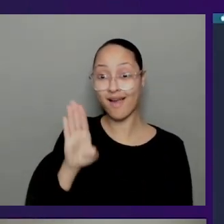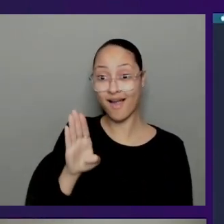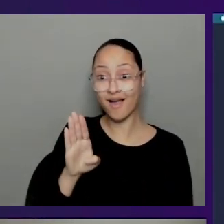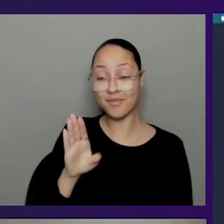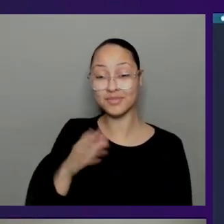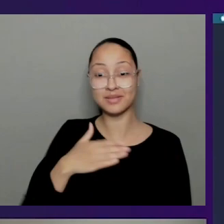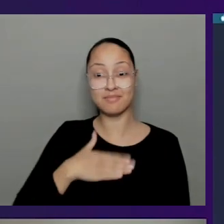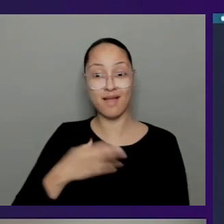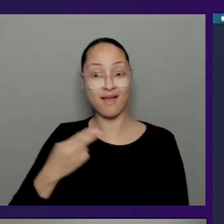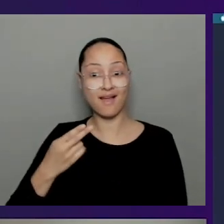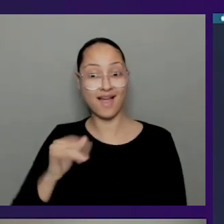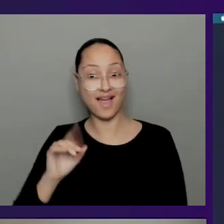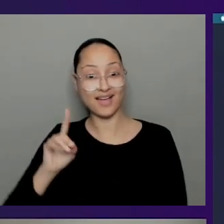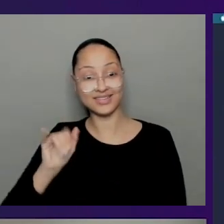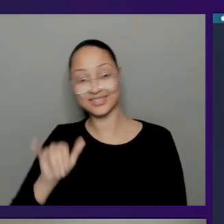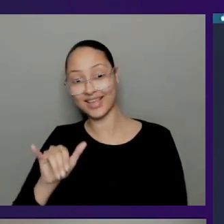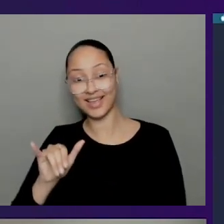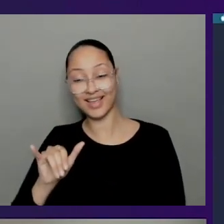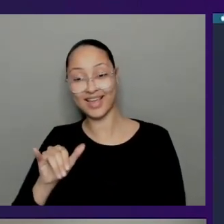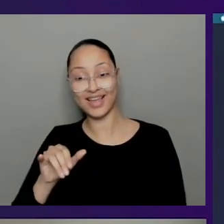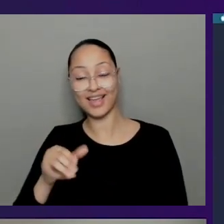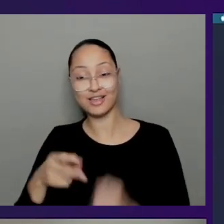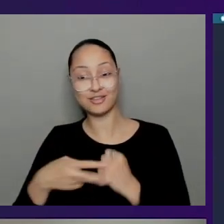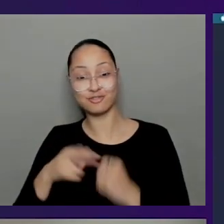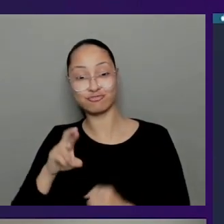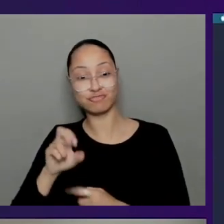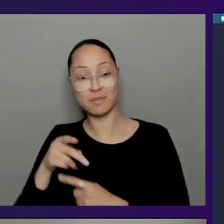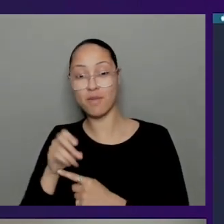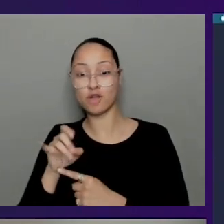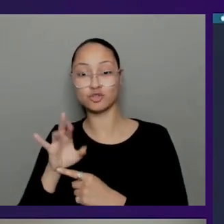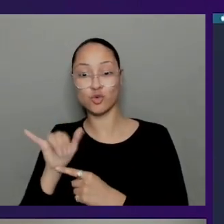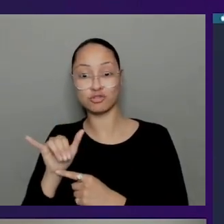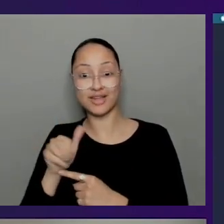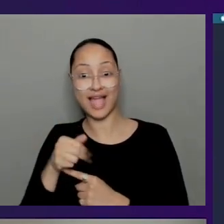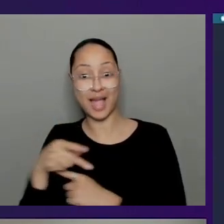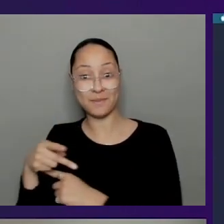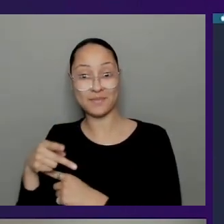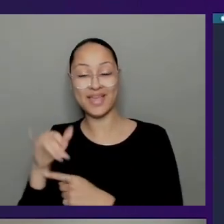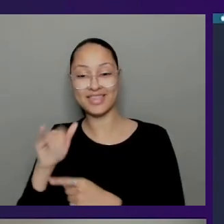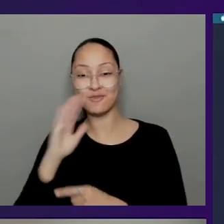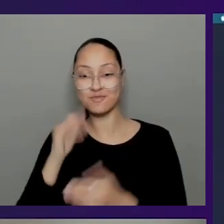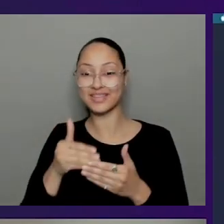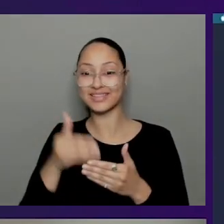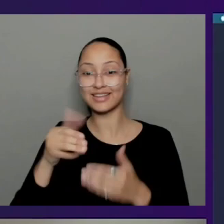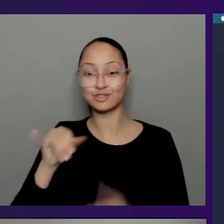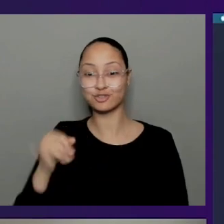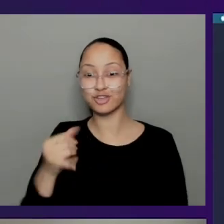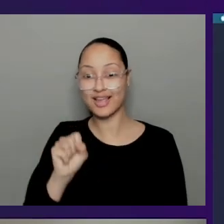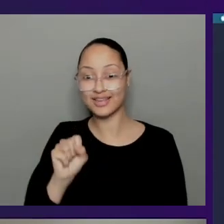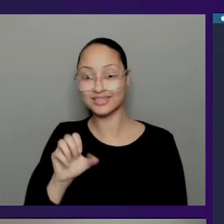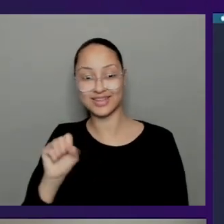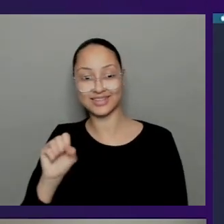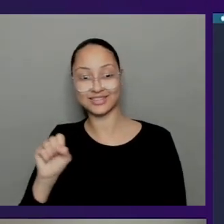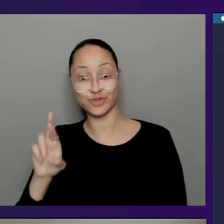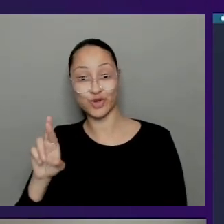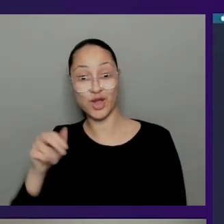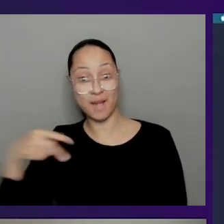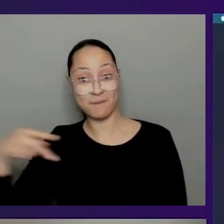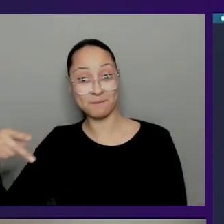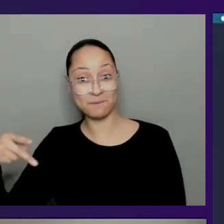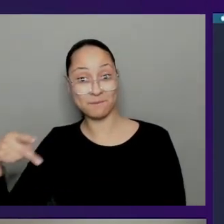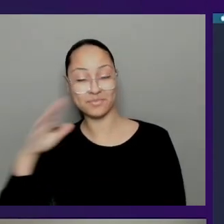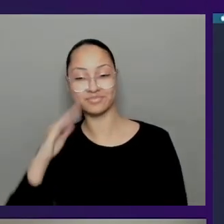repository, and this is going to be a Next.js SSR application, and we're going to go ahead and use